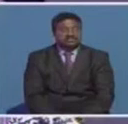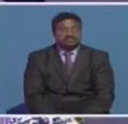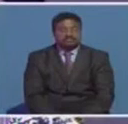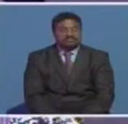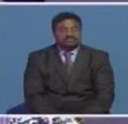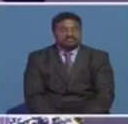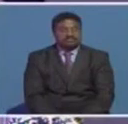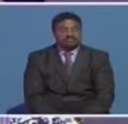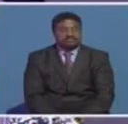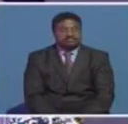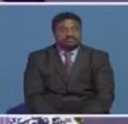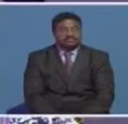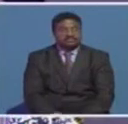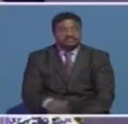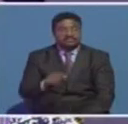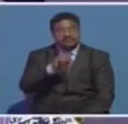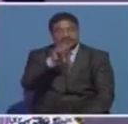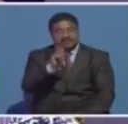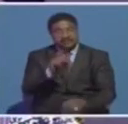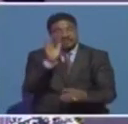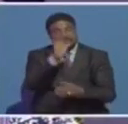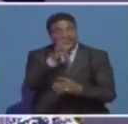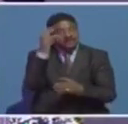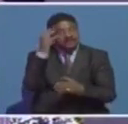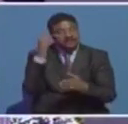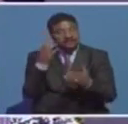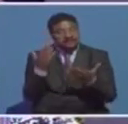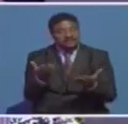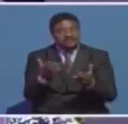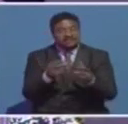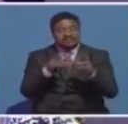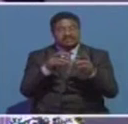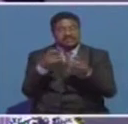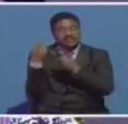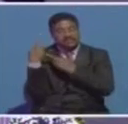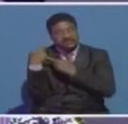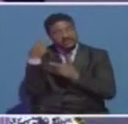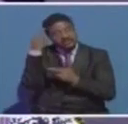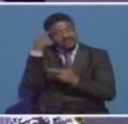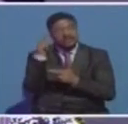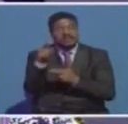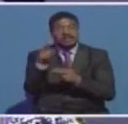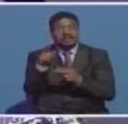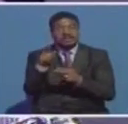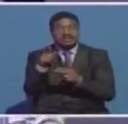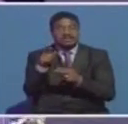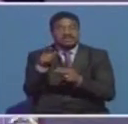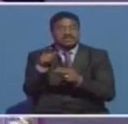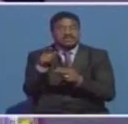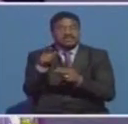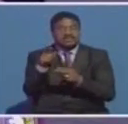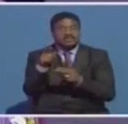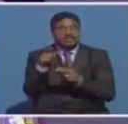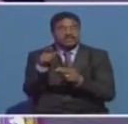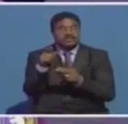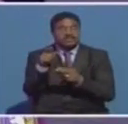receive questions, it's our office that is responsible for finding the answers to those questions and informing